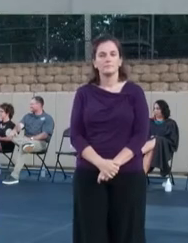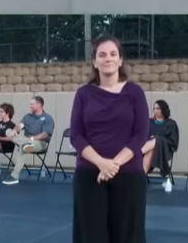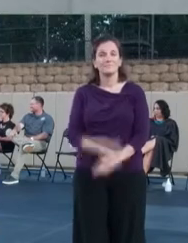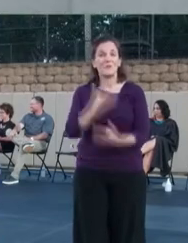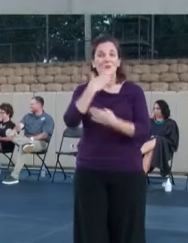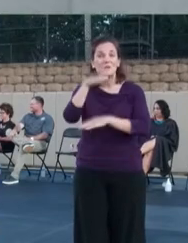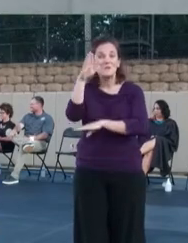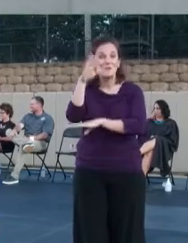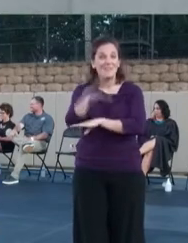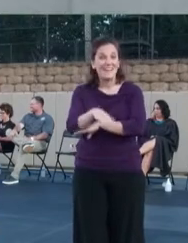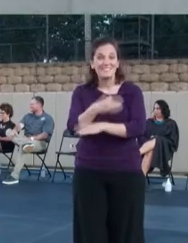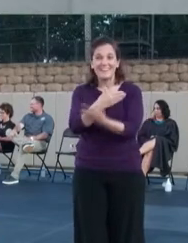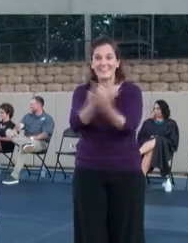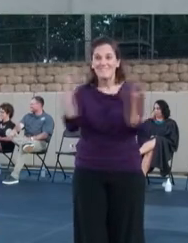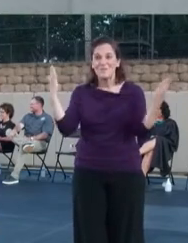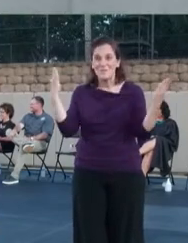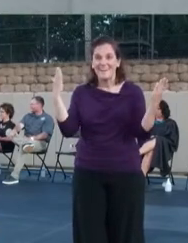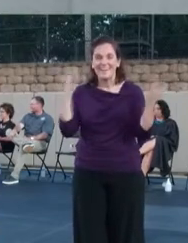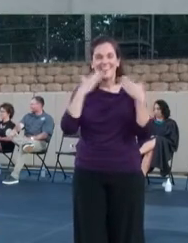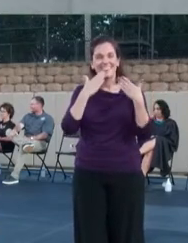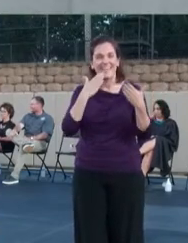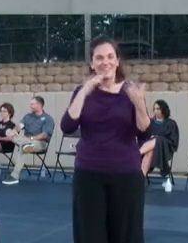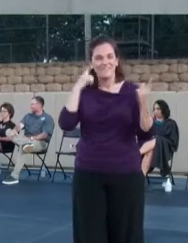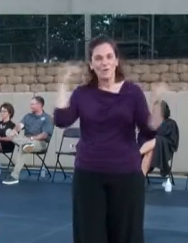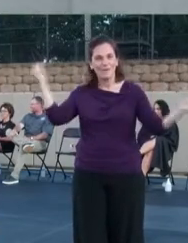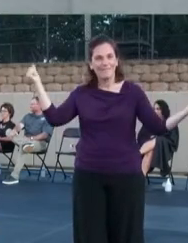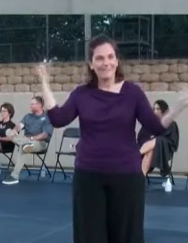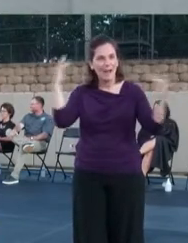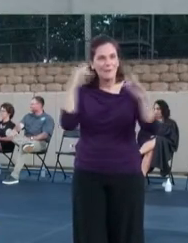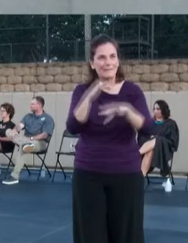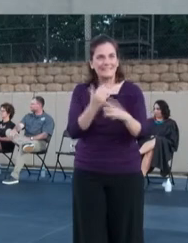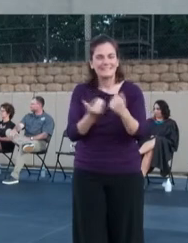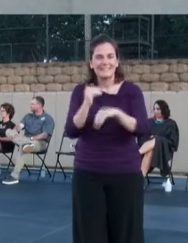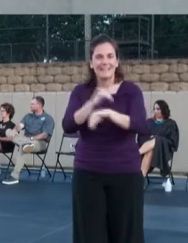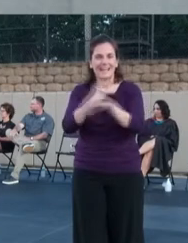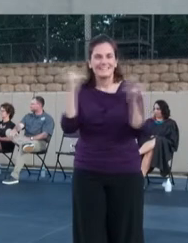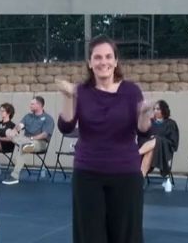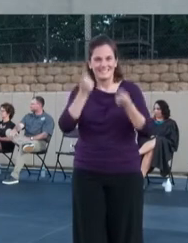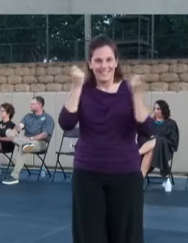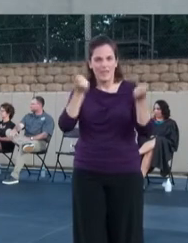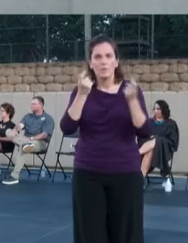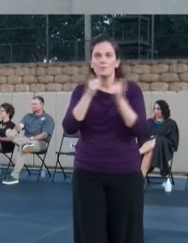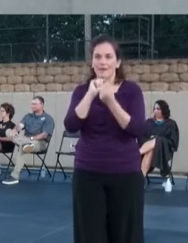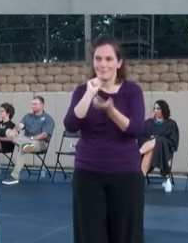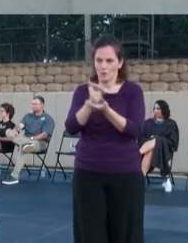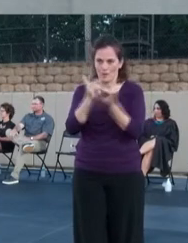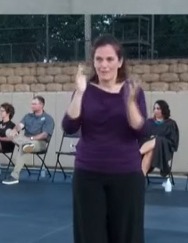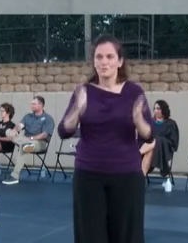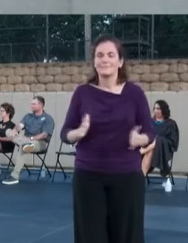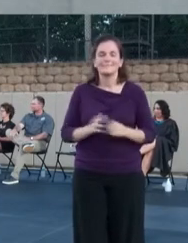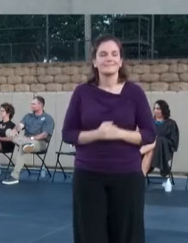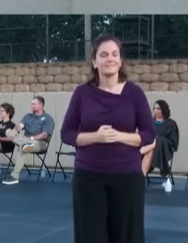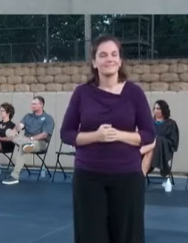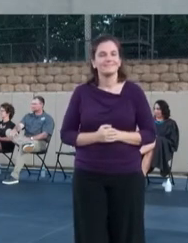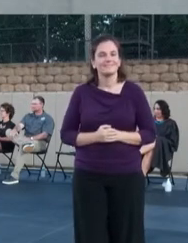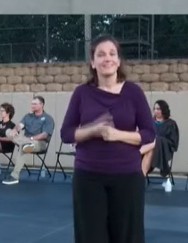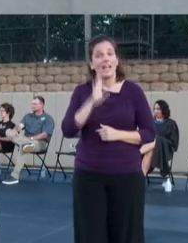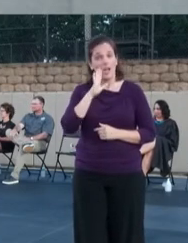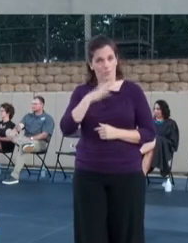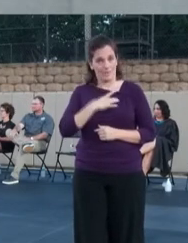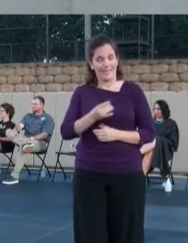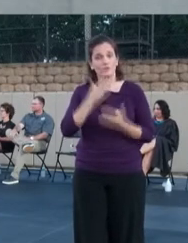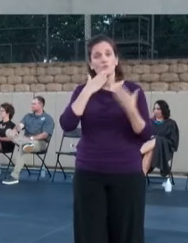Good evening, everyone. Thank you all for coming out tonight to celebrate your graduates. I'd like to take a few